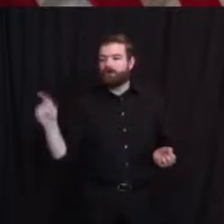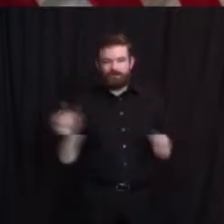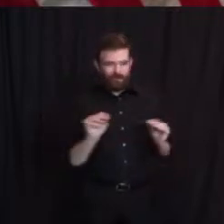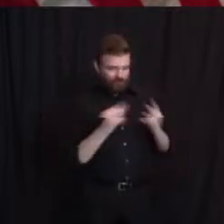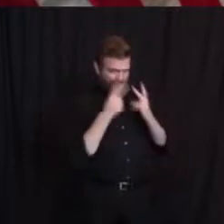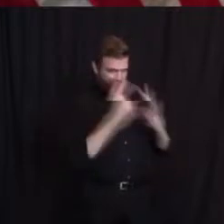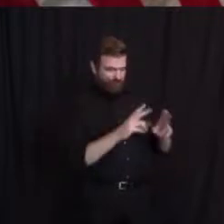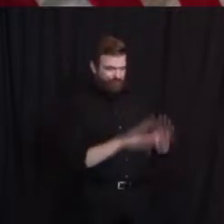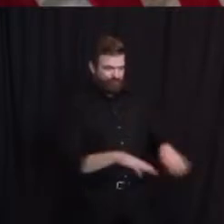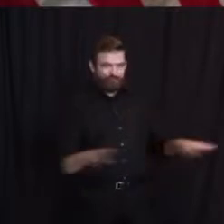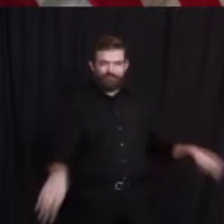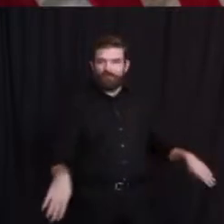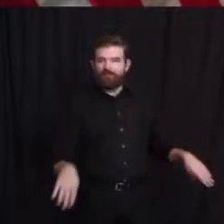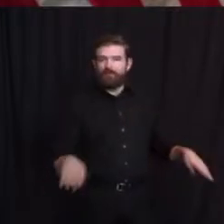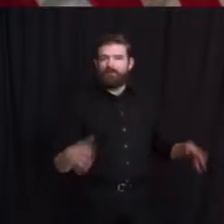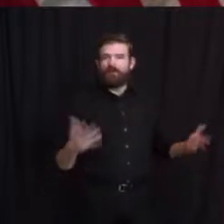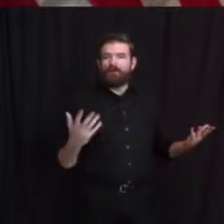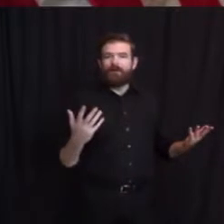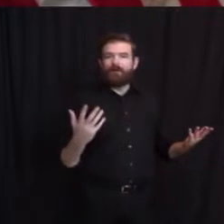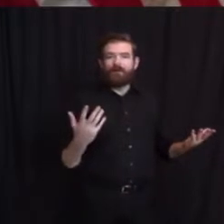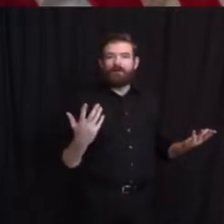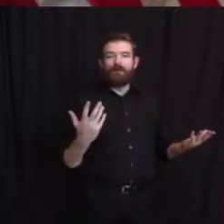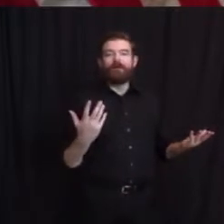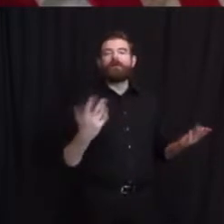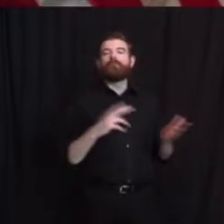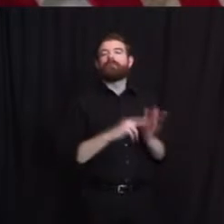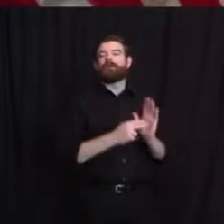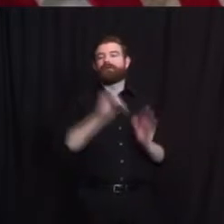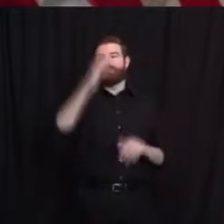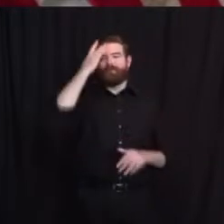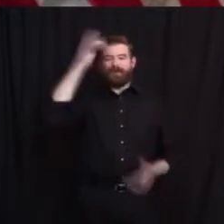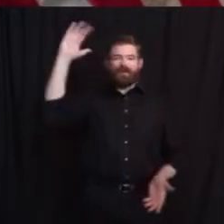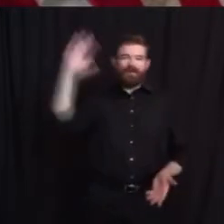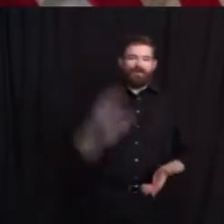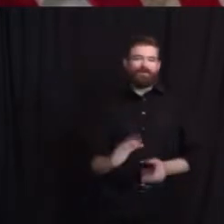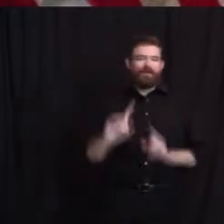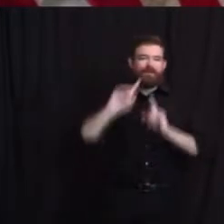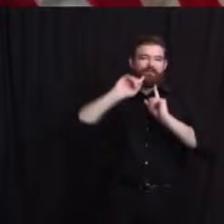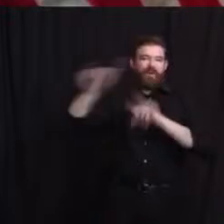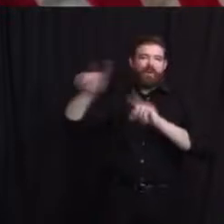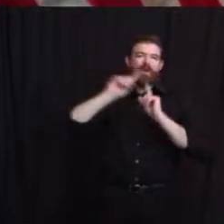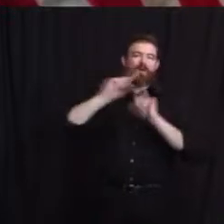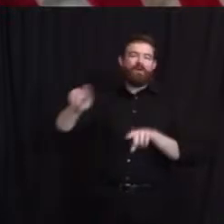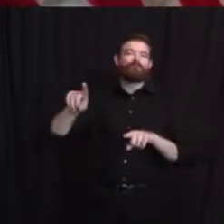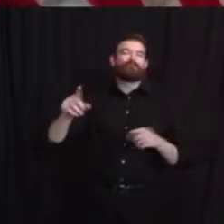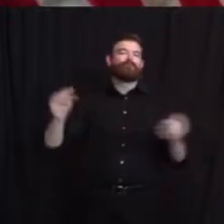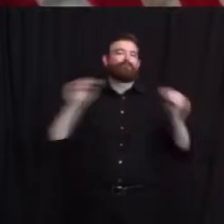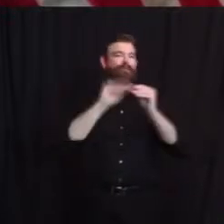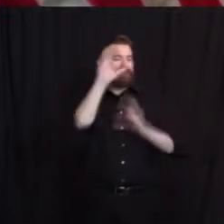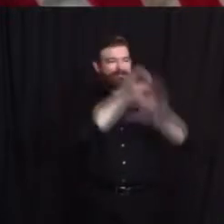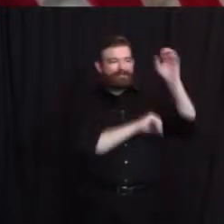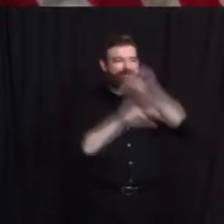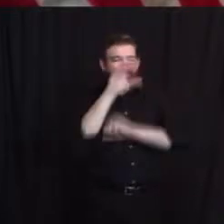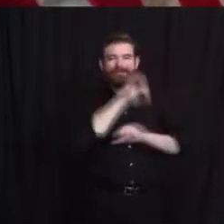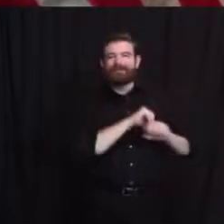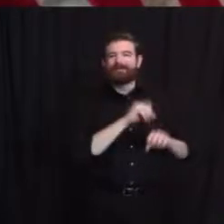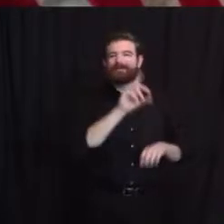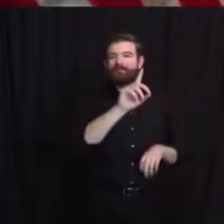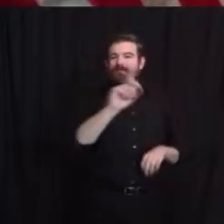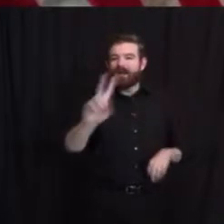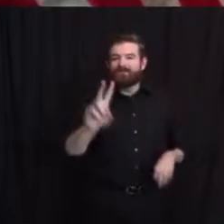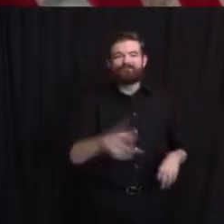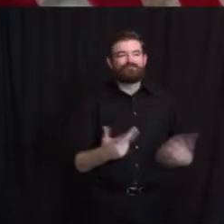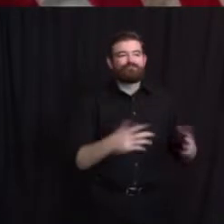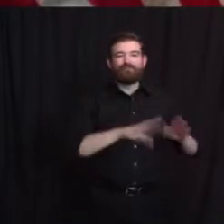And so that is a reality, folks. That continues to be a reality, particularly as the entire school year has played out and continues to play out